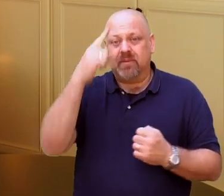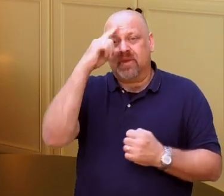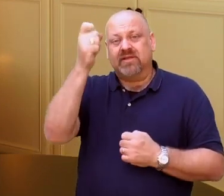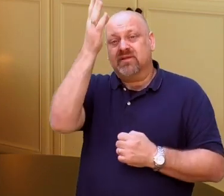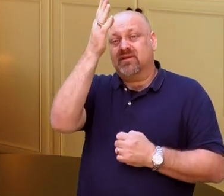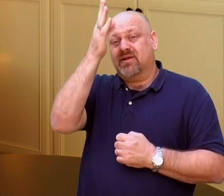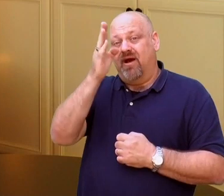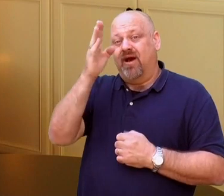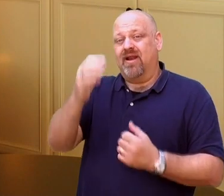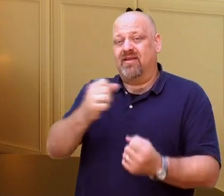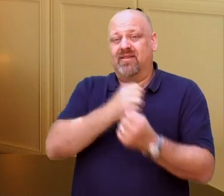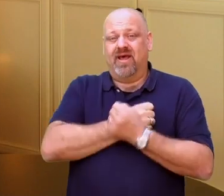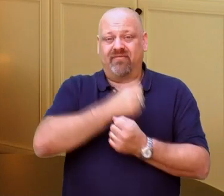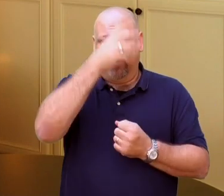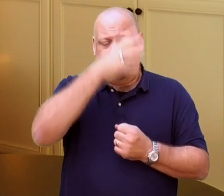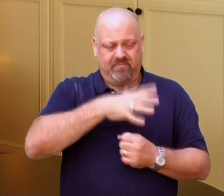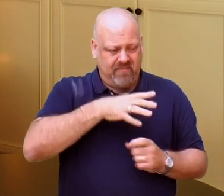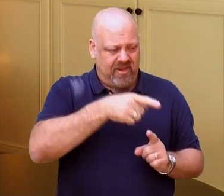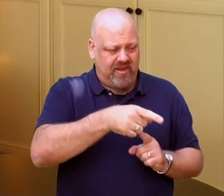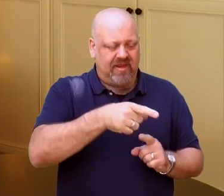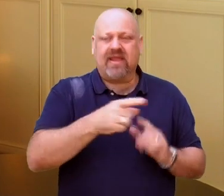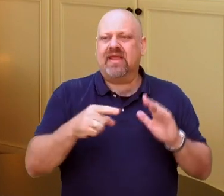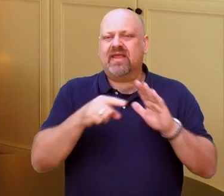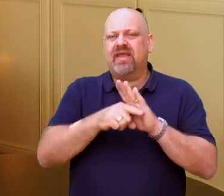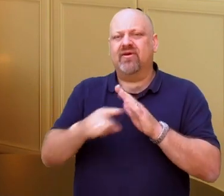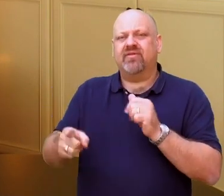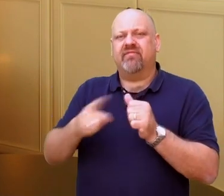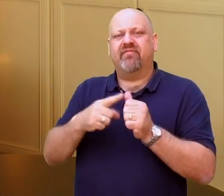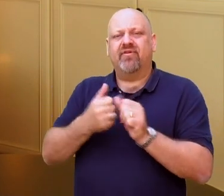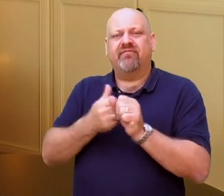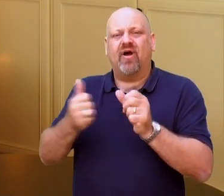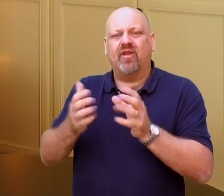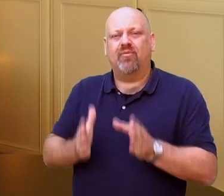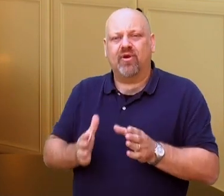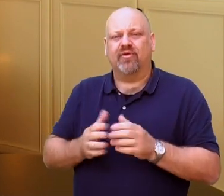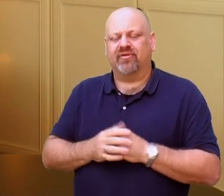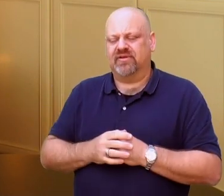God loved a man who killed his first followers.